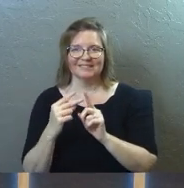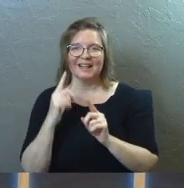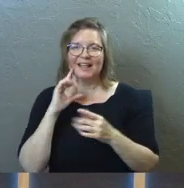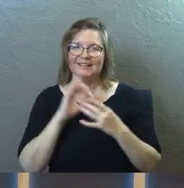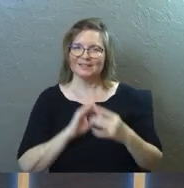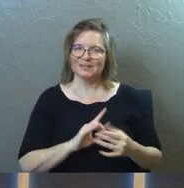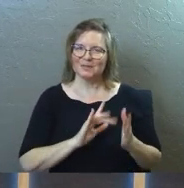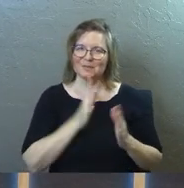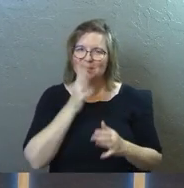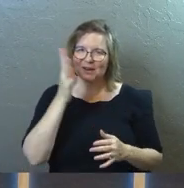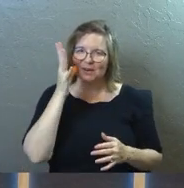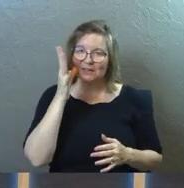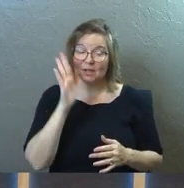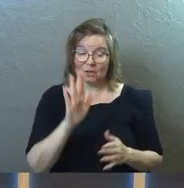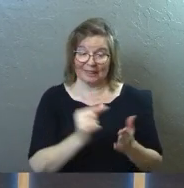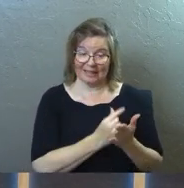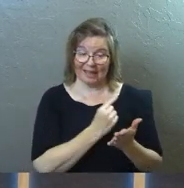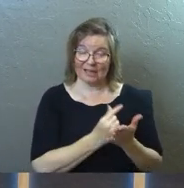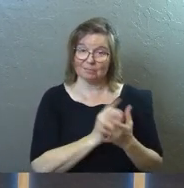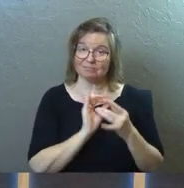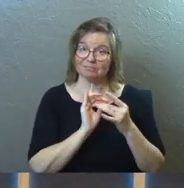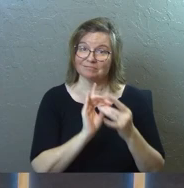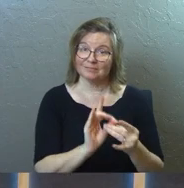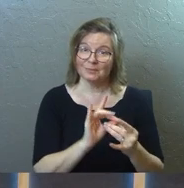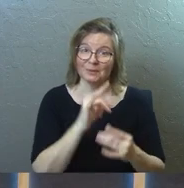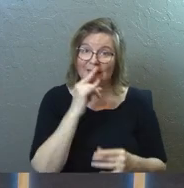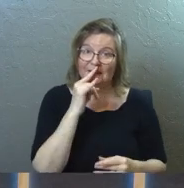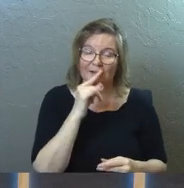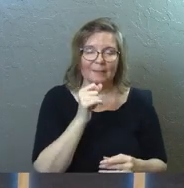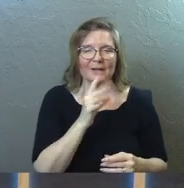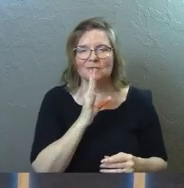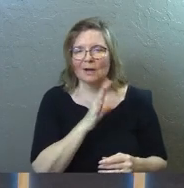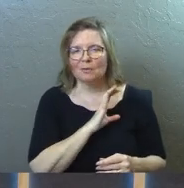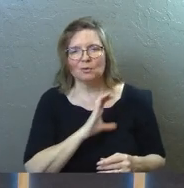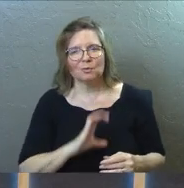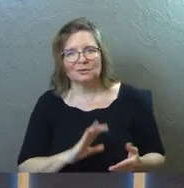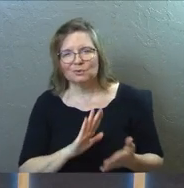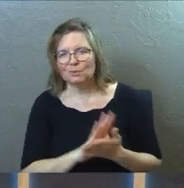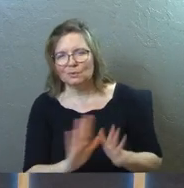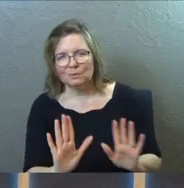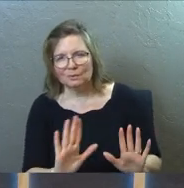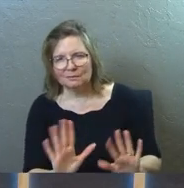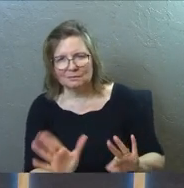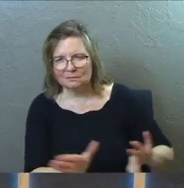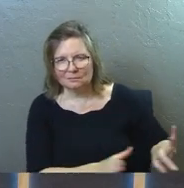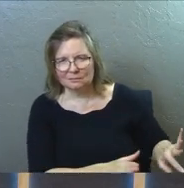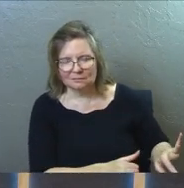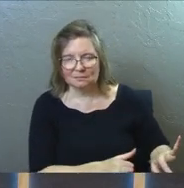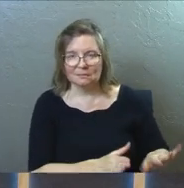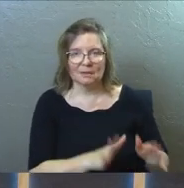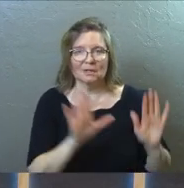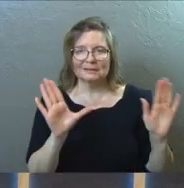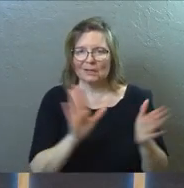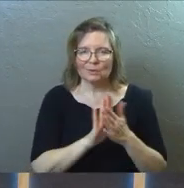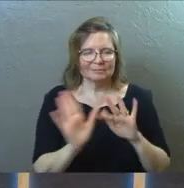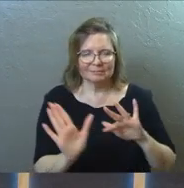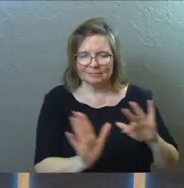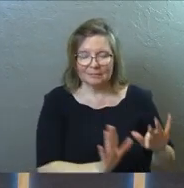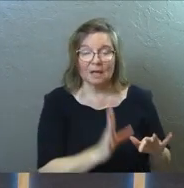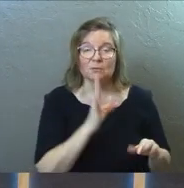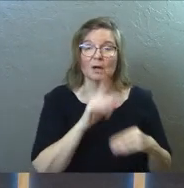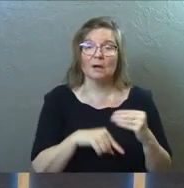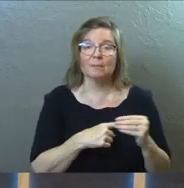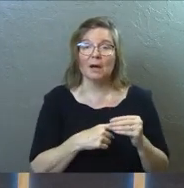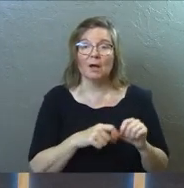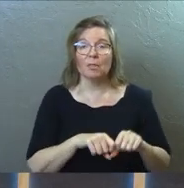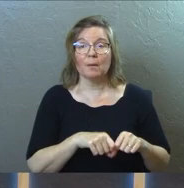You need to take the gospel to your kids. And I'm not talking about Christian school. I'm not talking about Sunday school. I'm